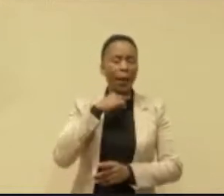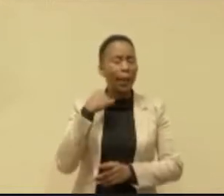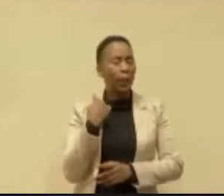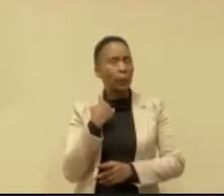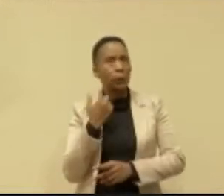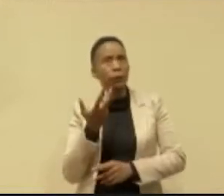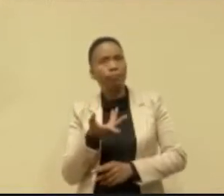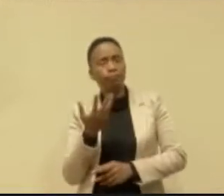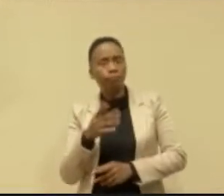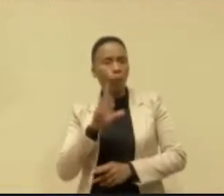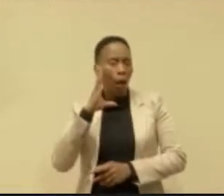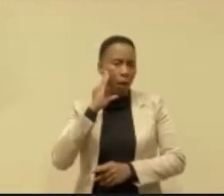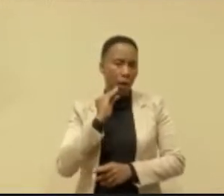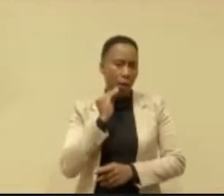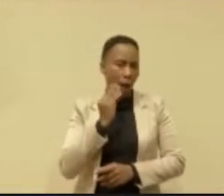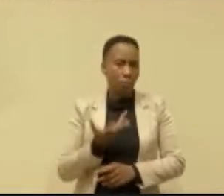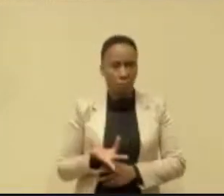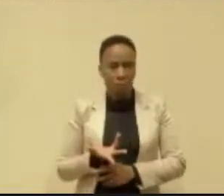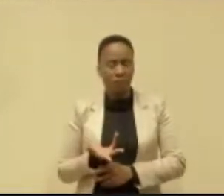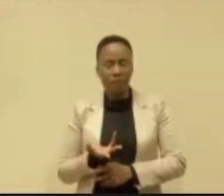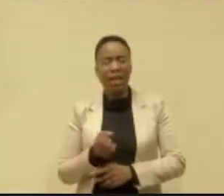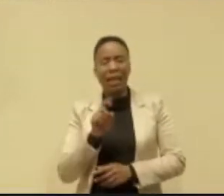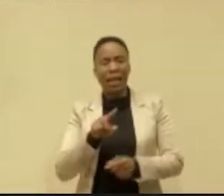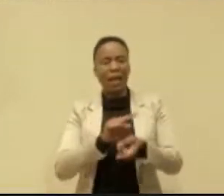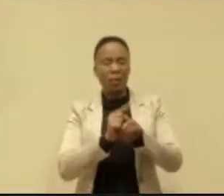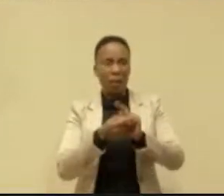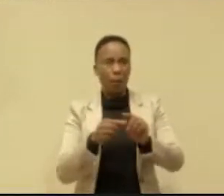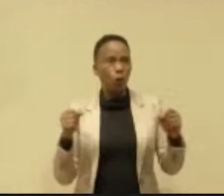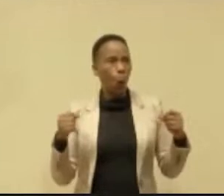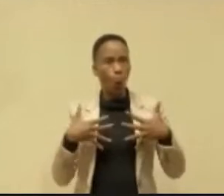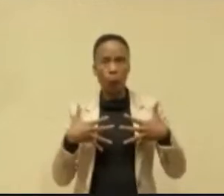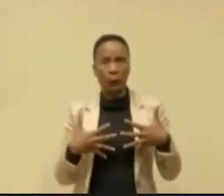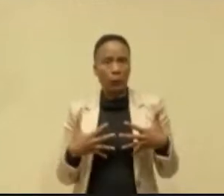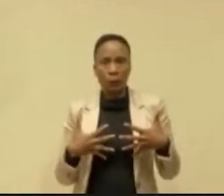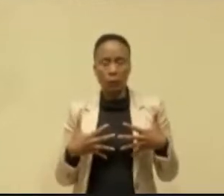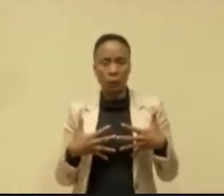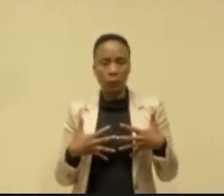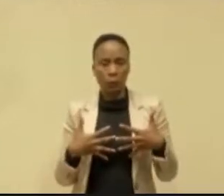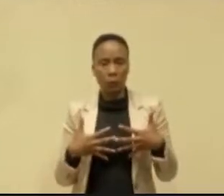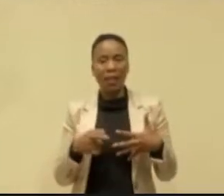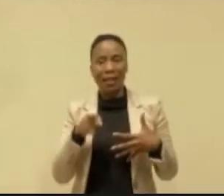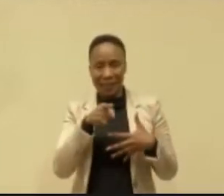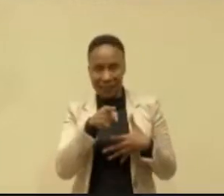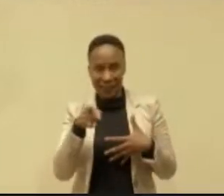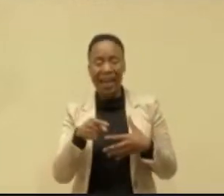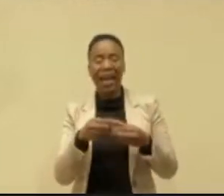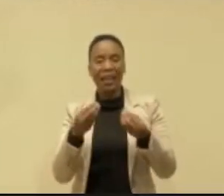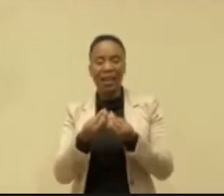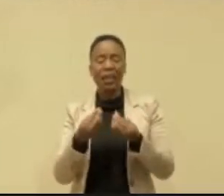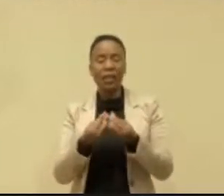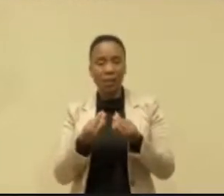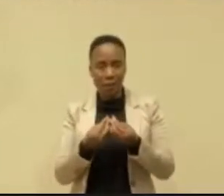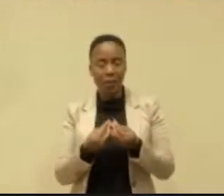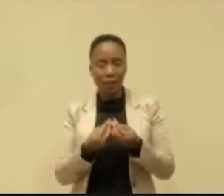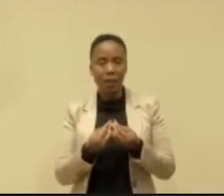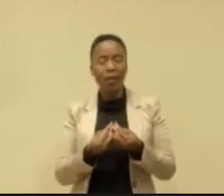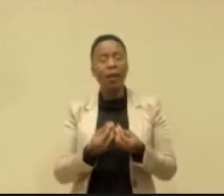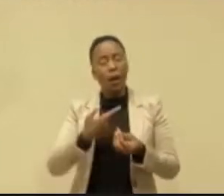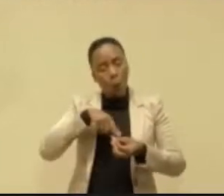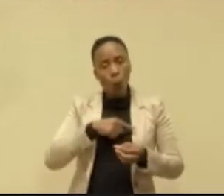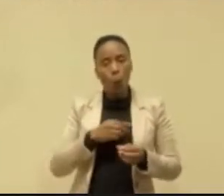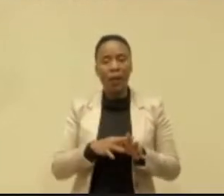the grandmother it becomes you become shocked so these are the things that we we as the